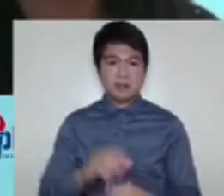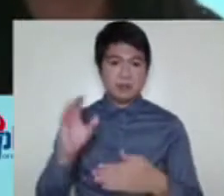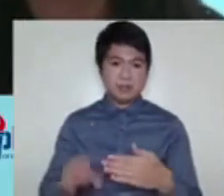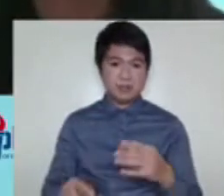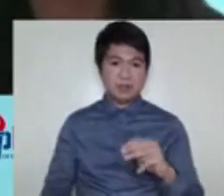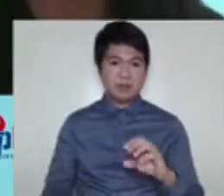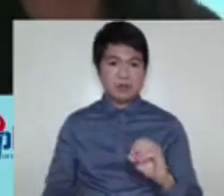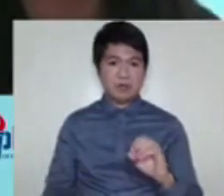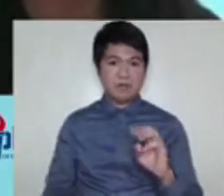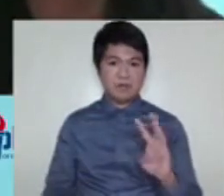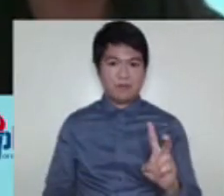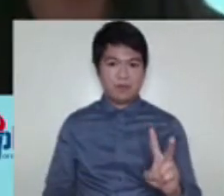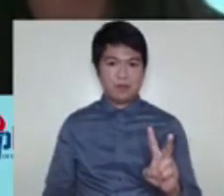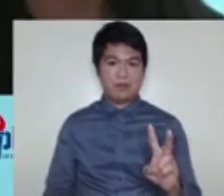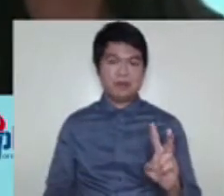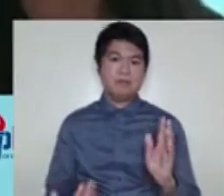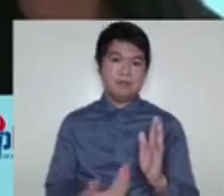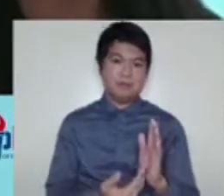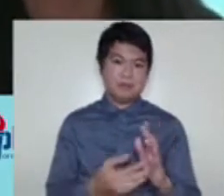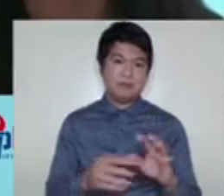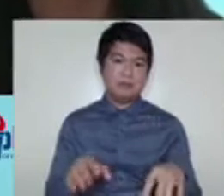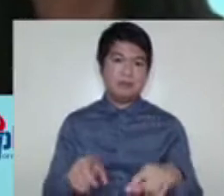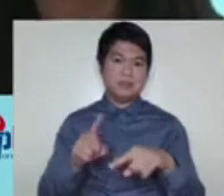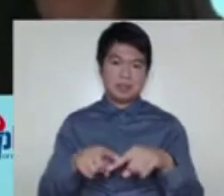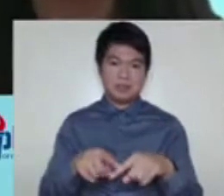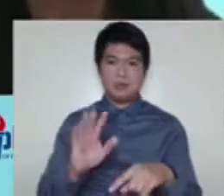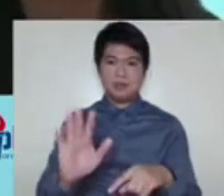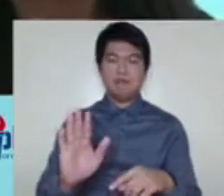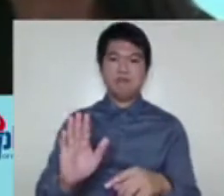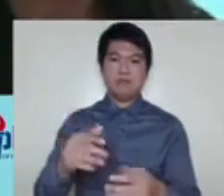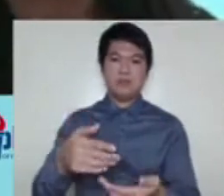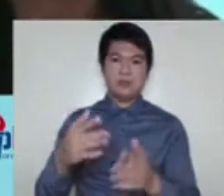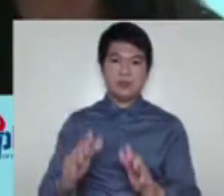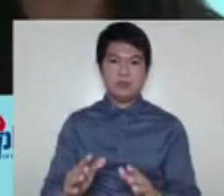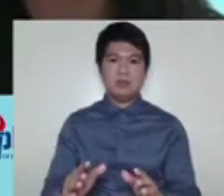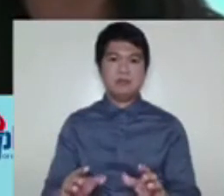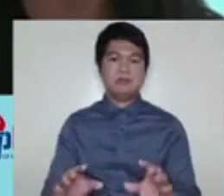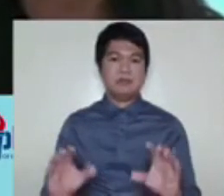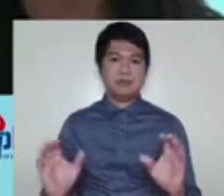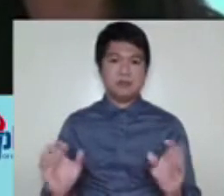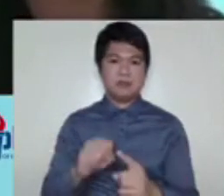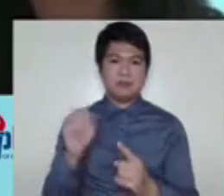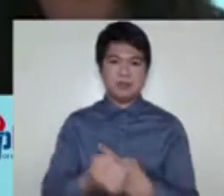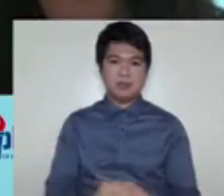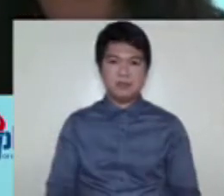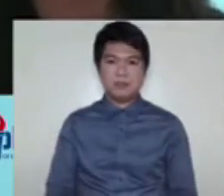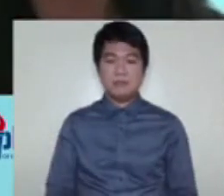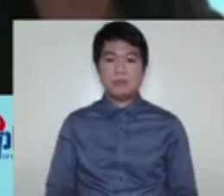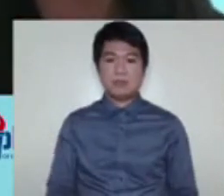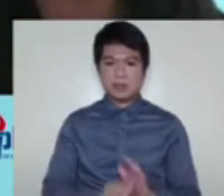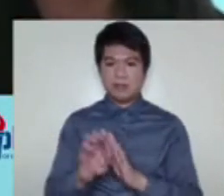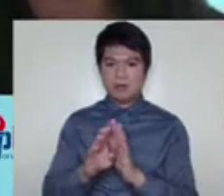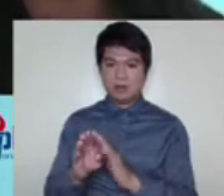your learner demographic. The same is the case with Objective 10, developed and applied teaching strategies to address